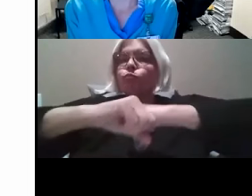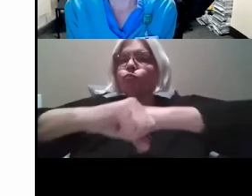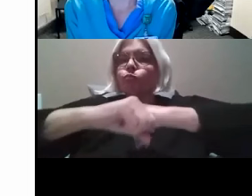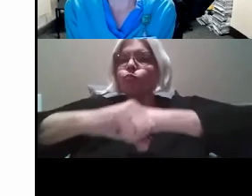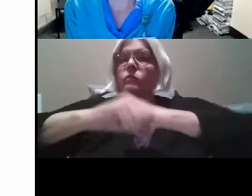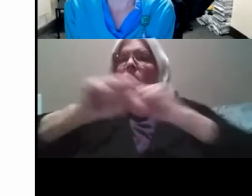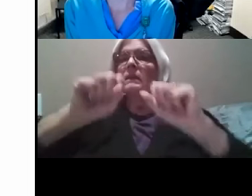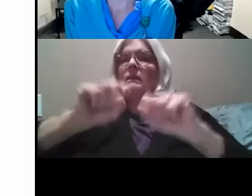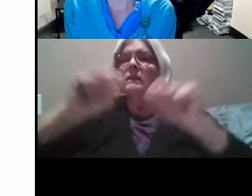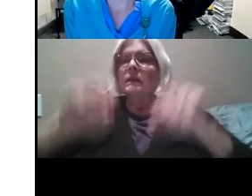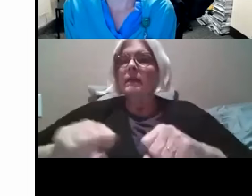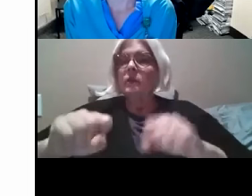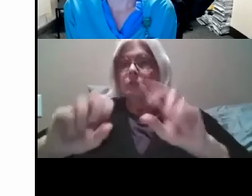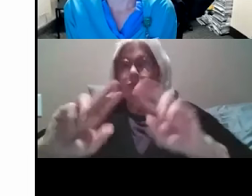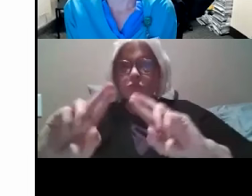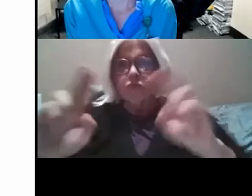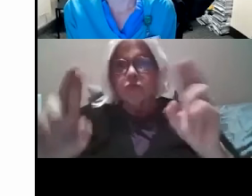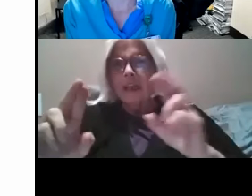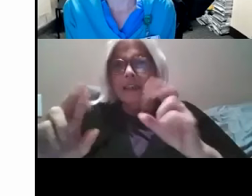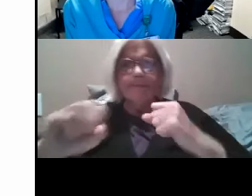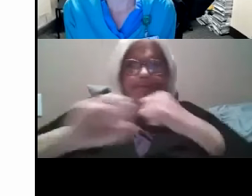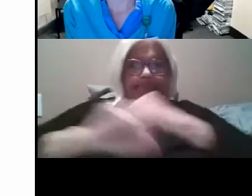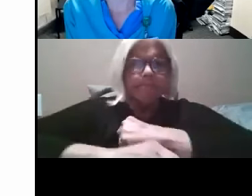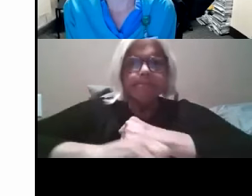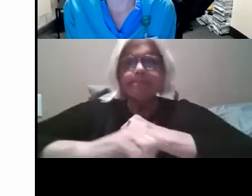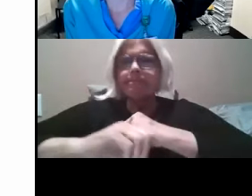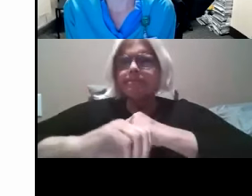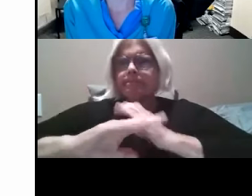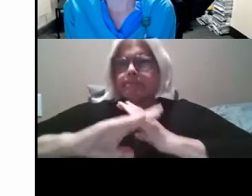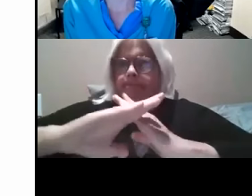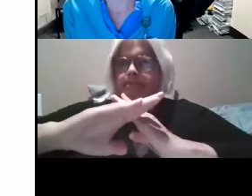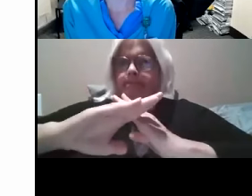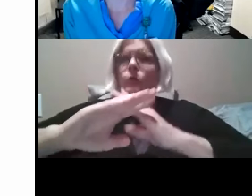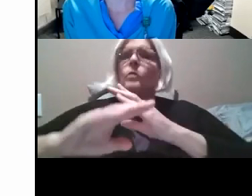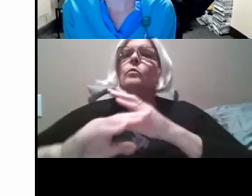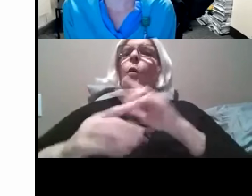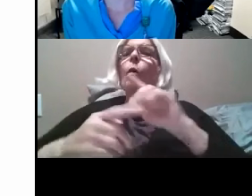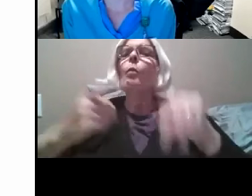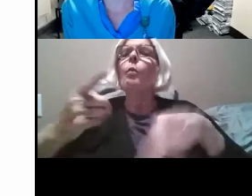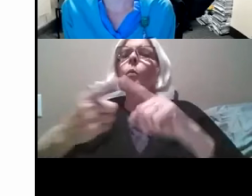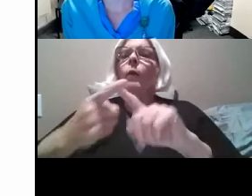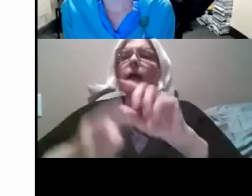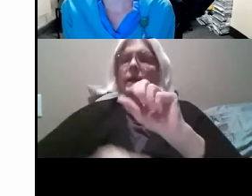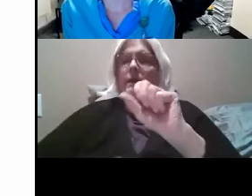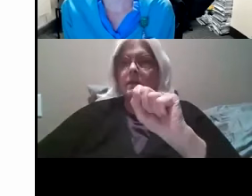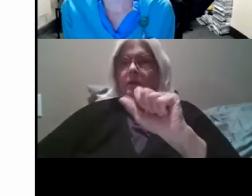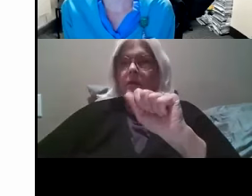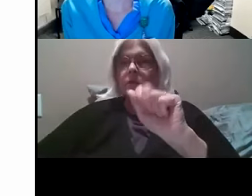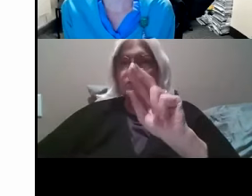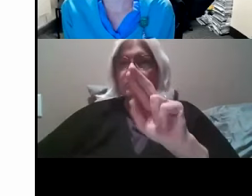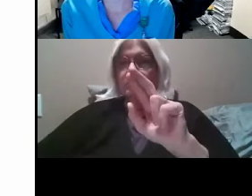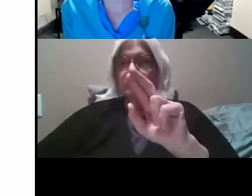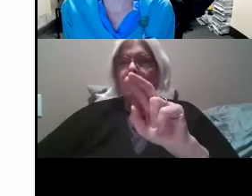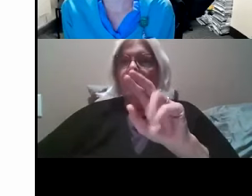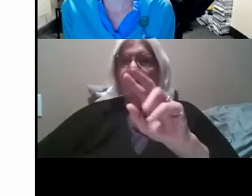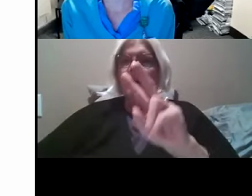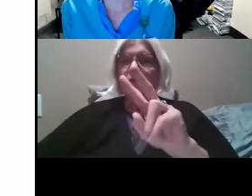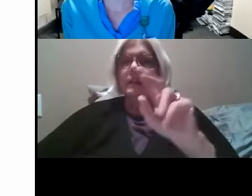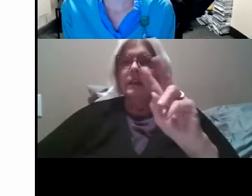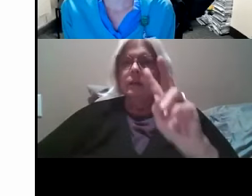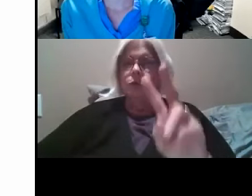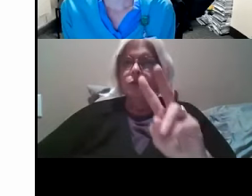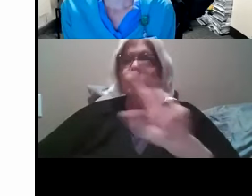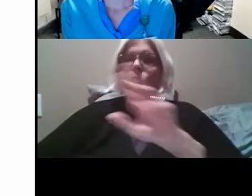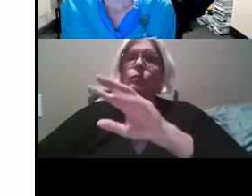COVID comes, the SARS-CoV-2 virus that causes COVID comes into your child's body or your body, that